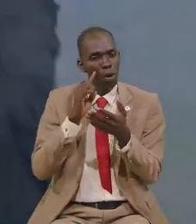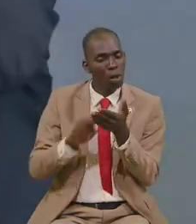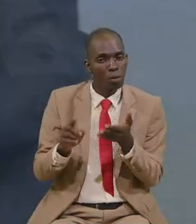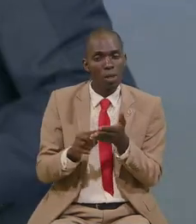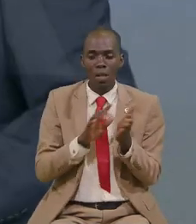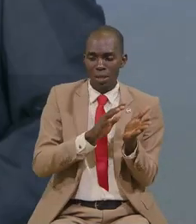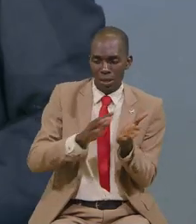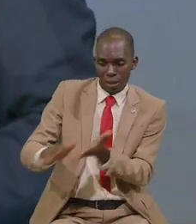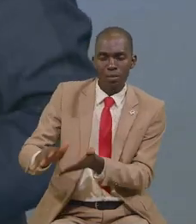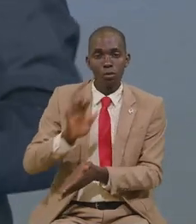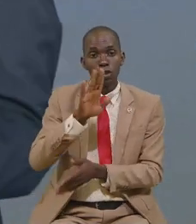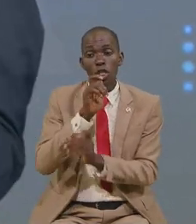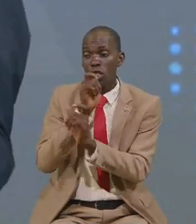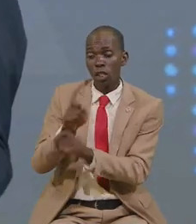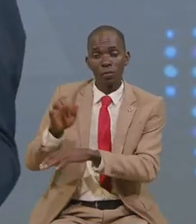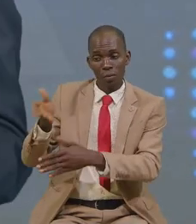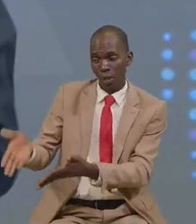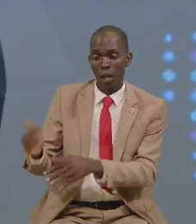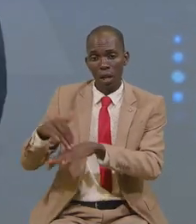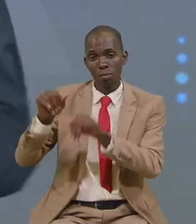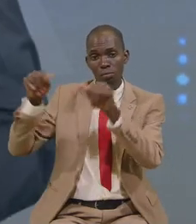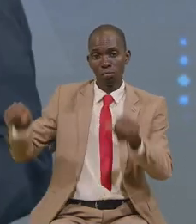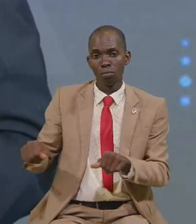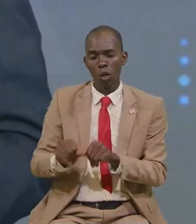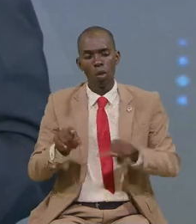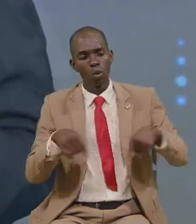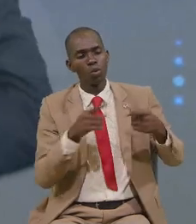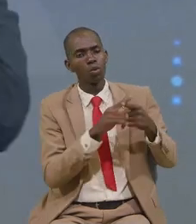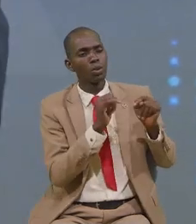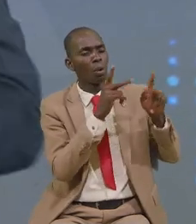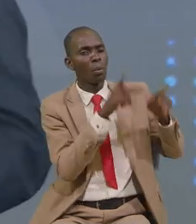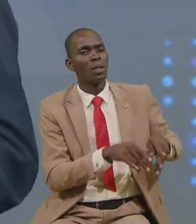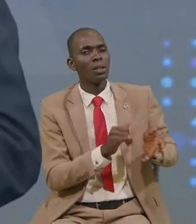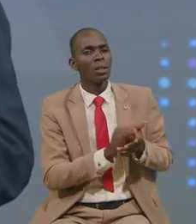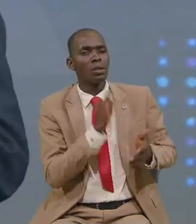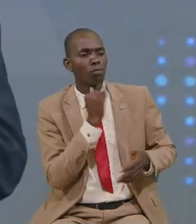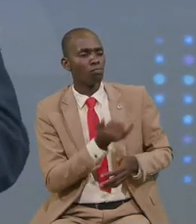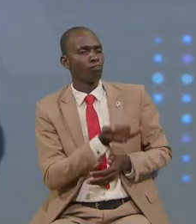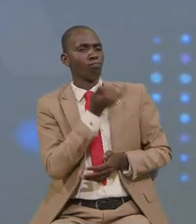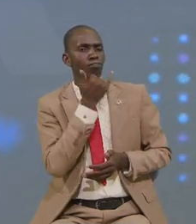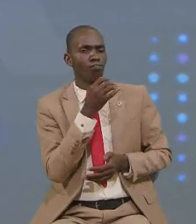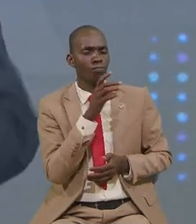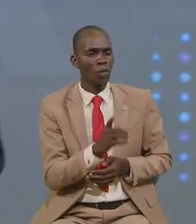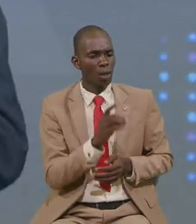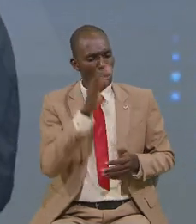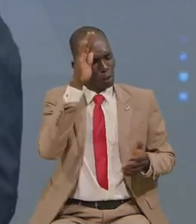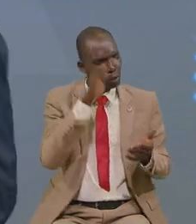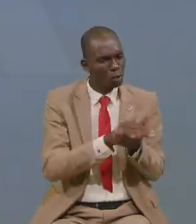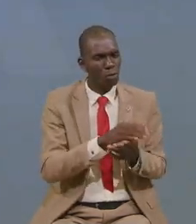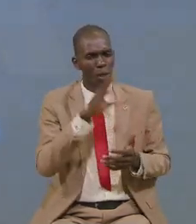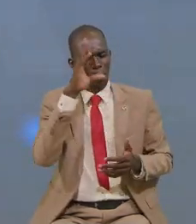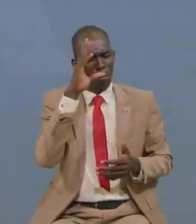gift there and go to the offended brother, offended sister, offended husband, offended